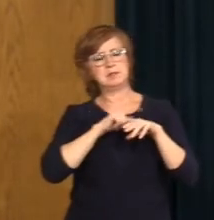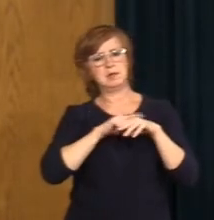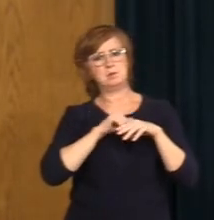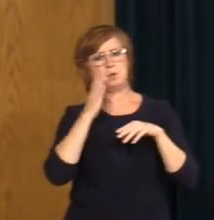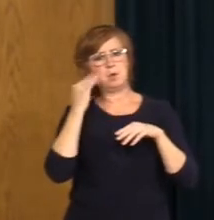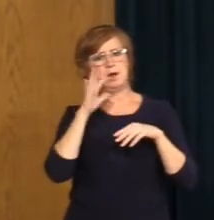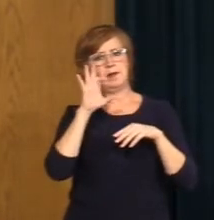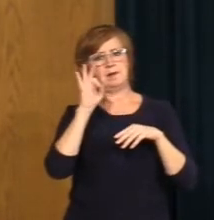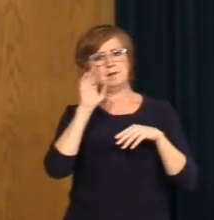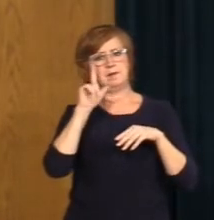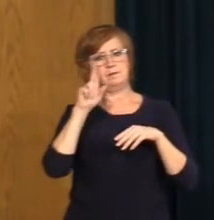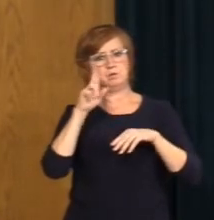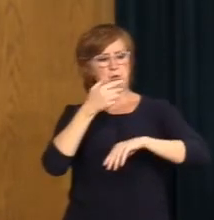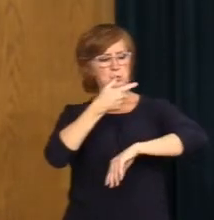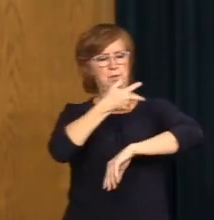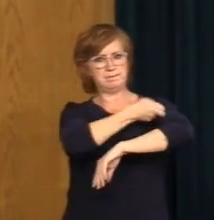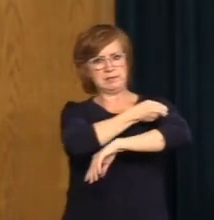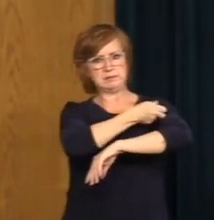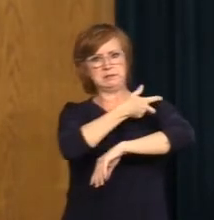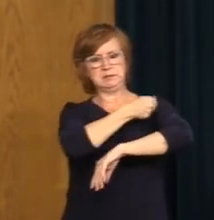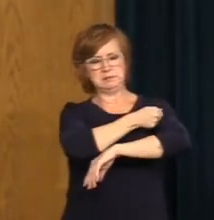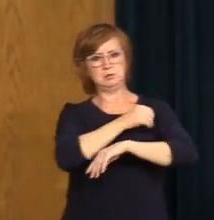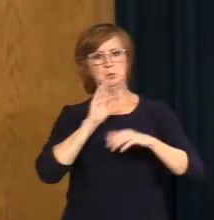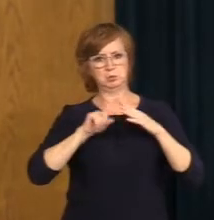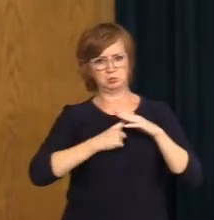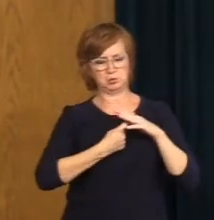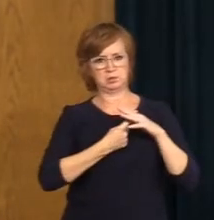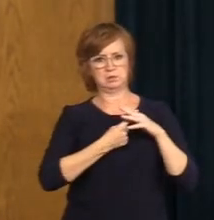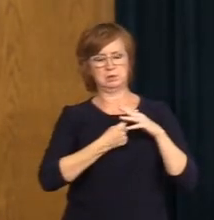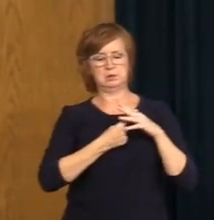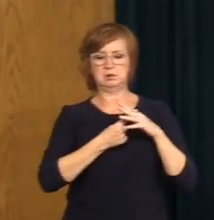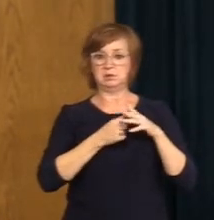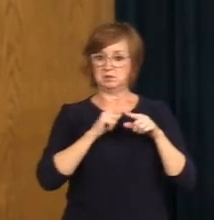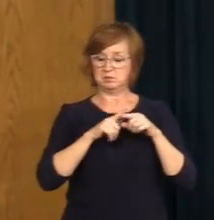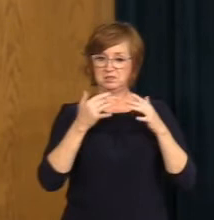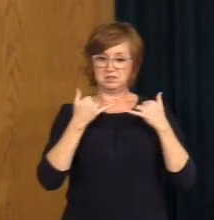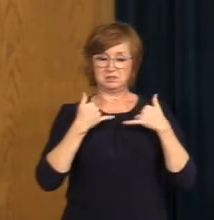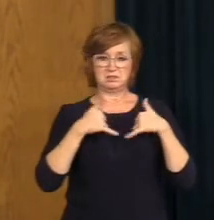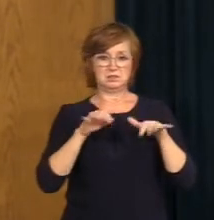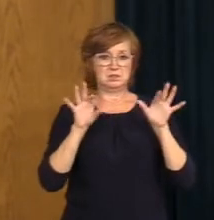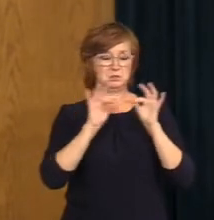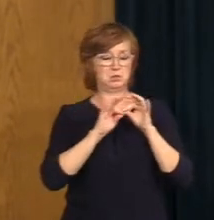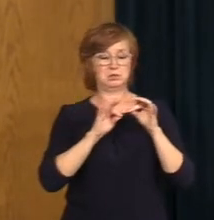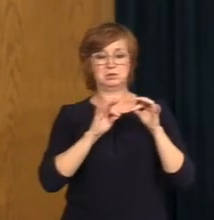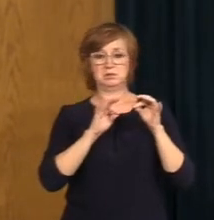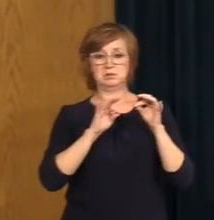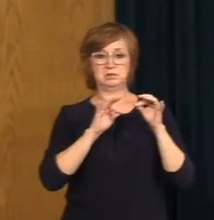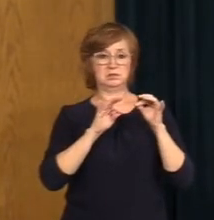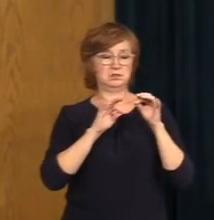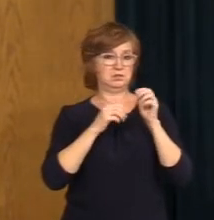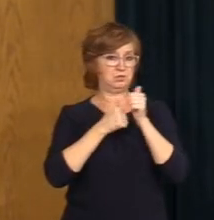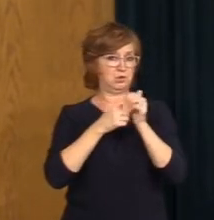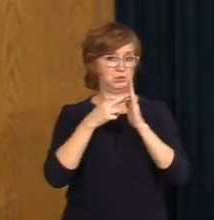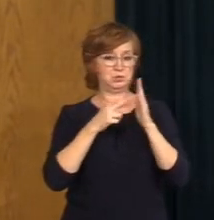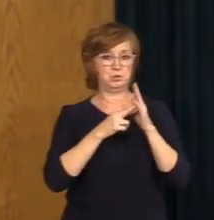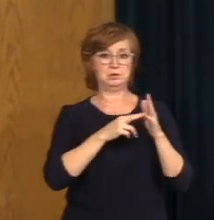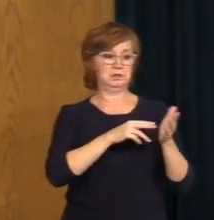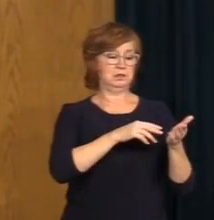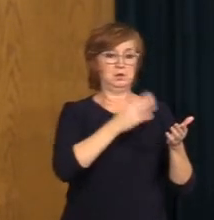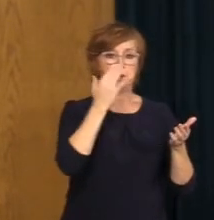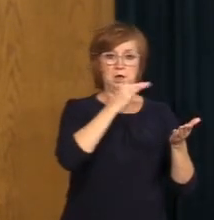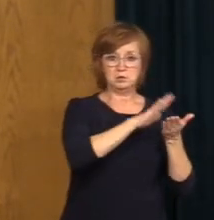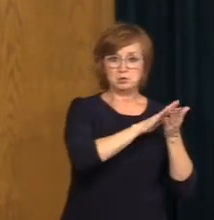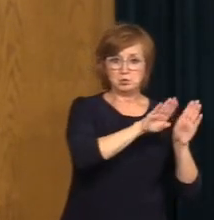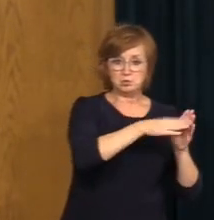lot of other activities. So again, all those principles are going to be more important because we have children now going to school. Most workplaces